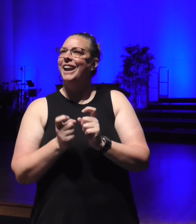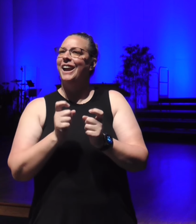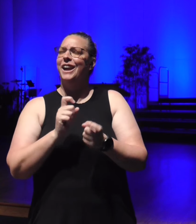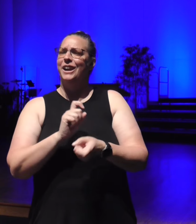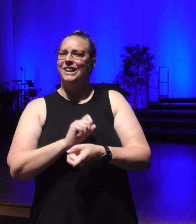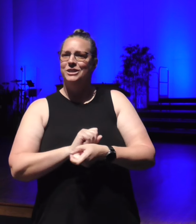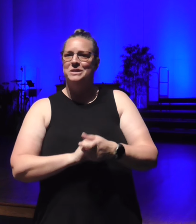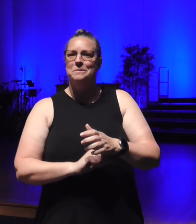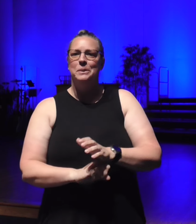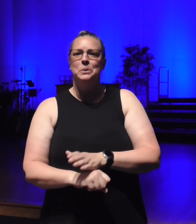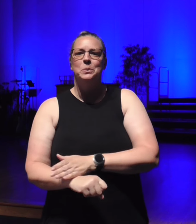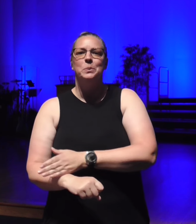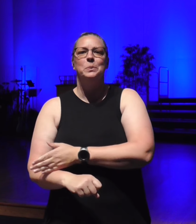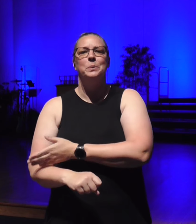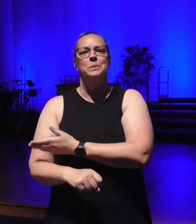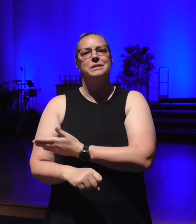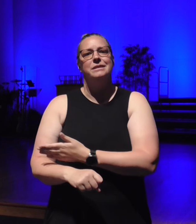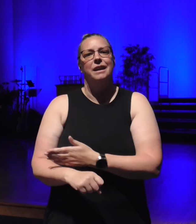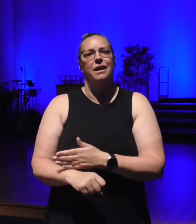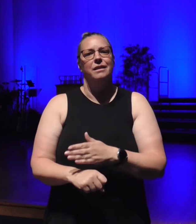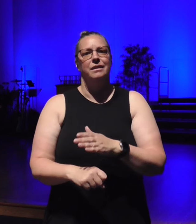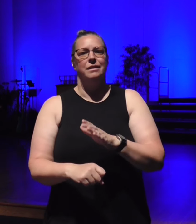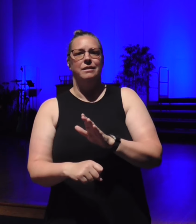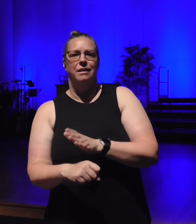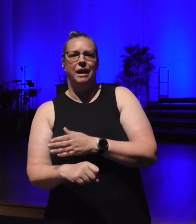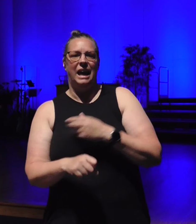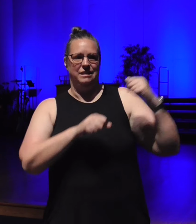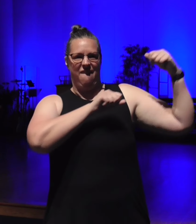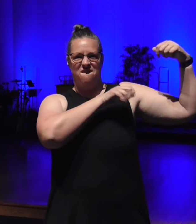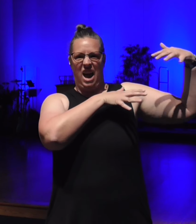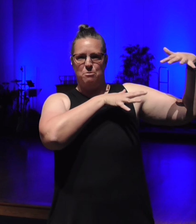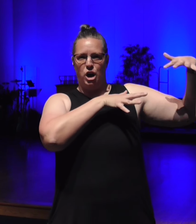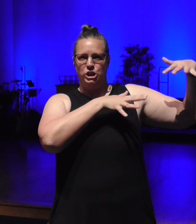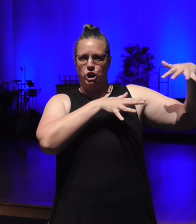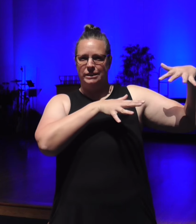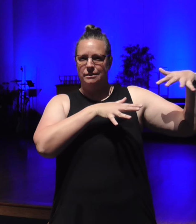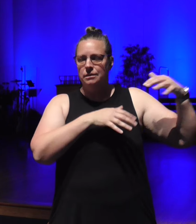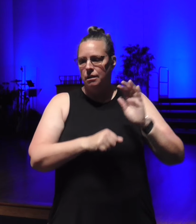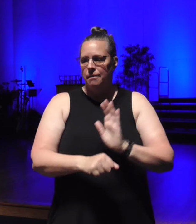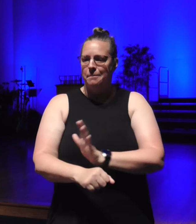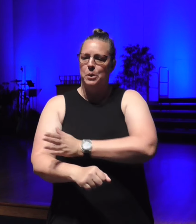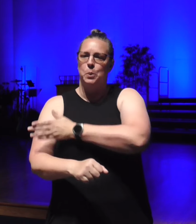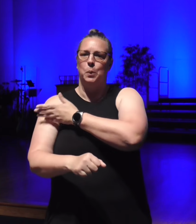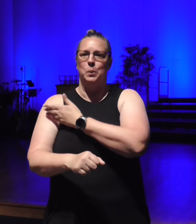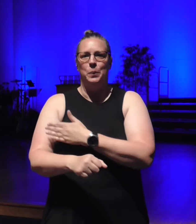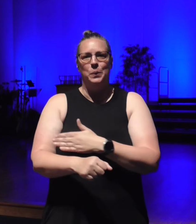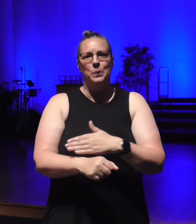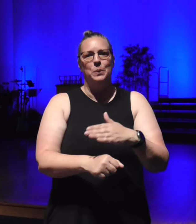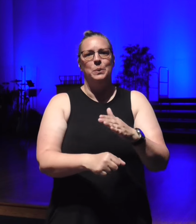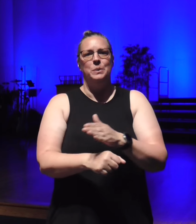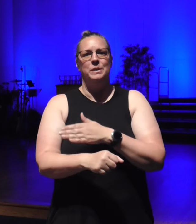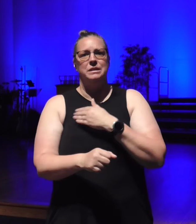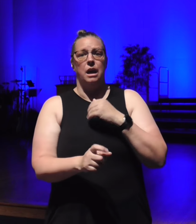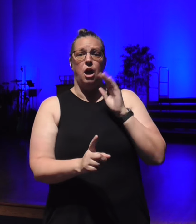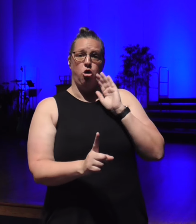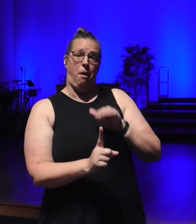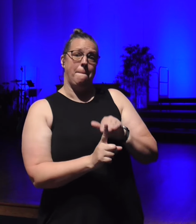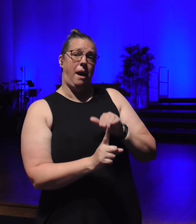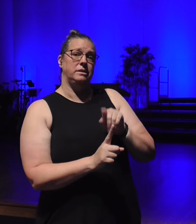telegraph? This vibrating wire reminded Thoreau of a wind